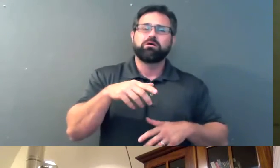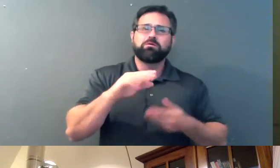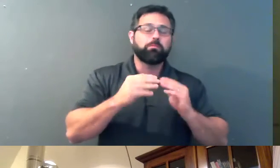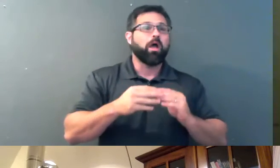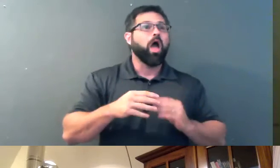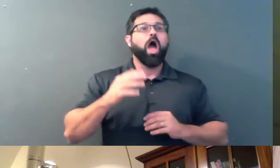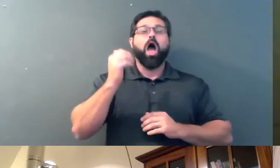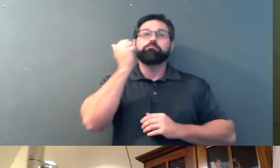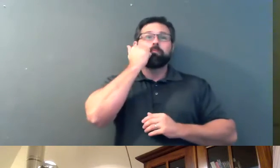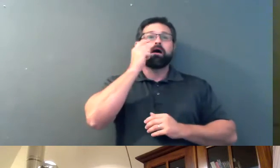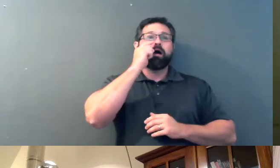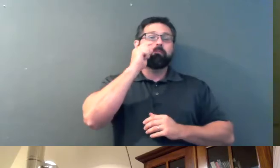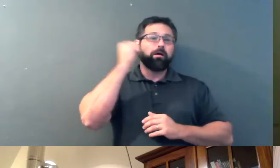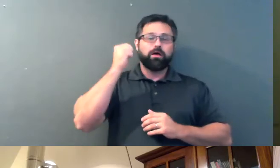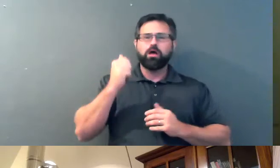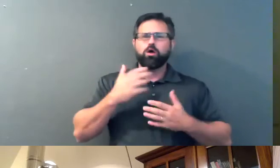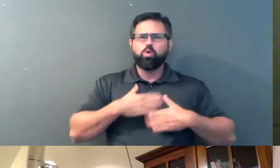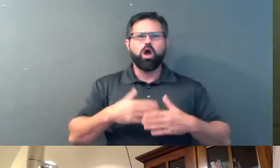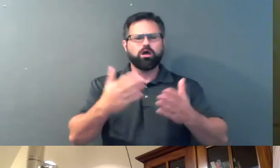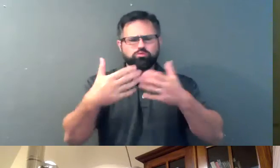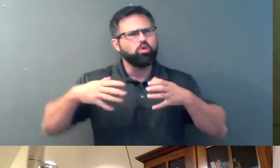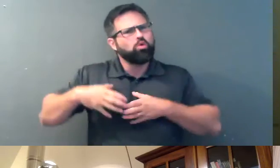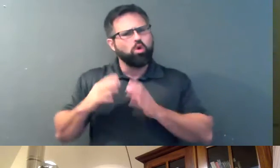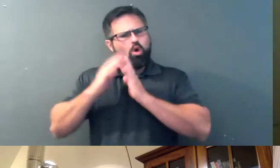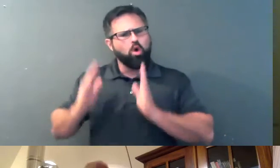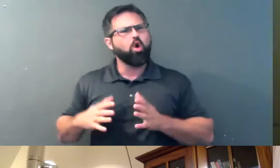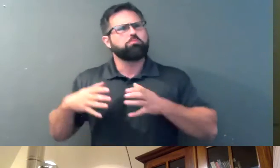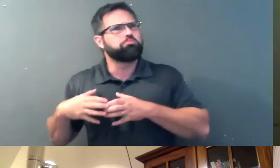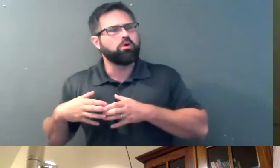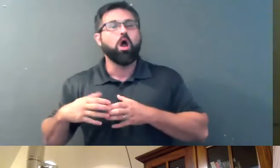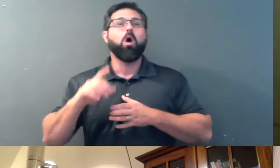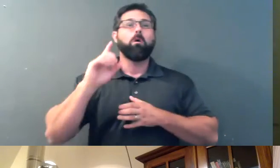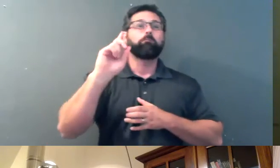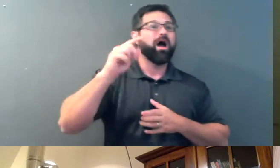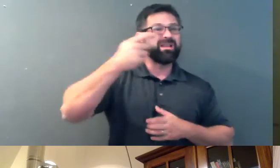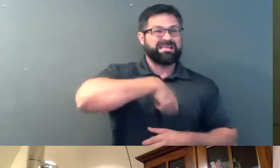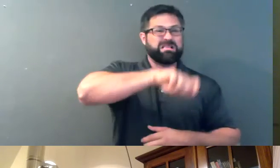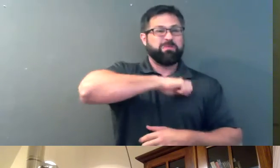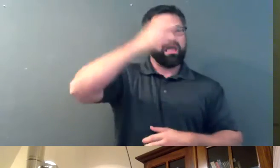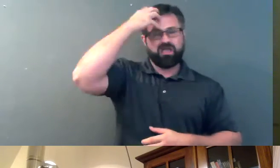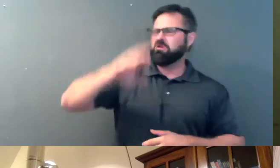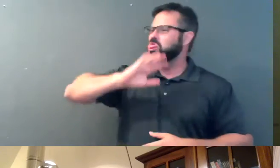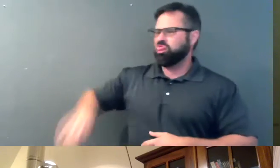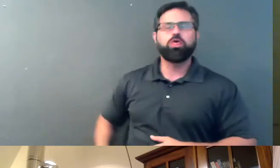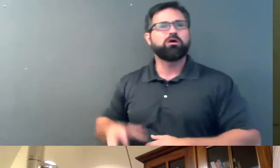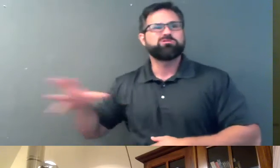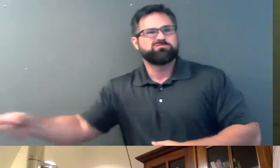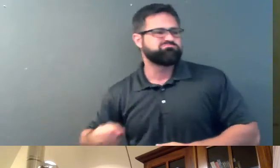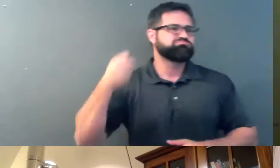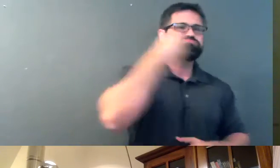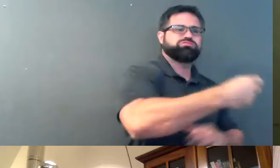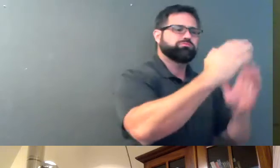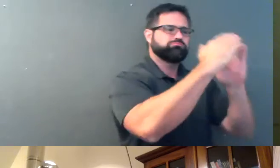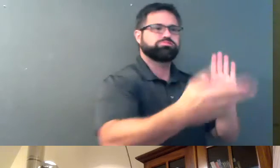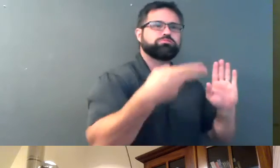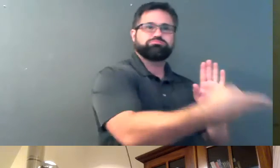parents' objections. The committee further urged Spain to, among other